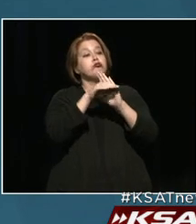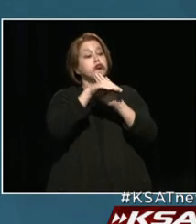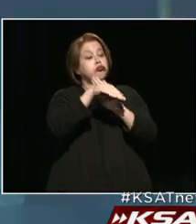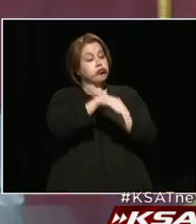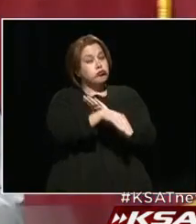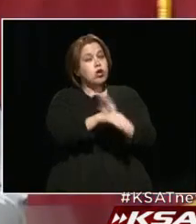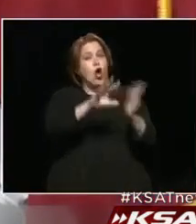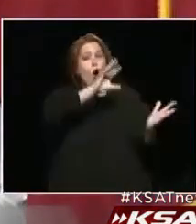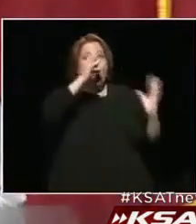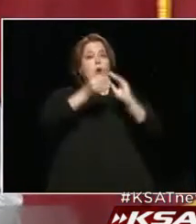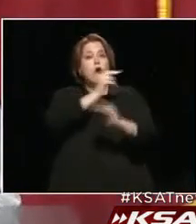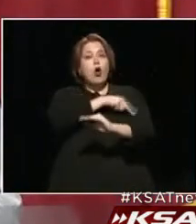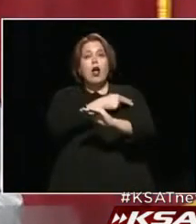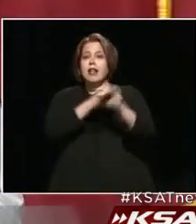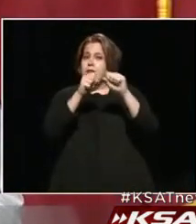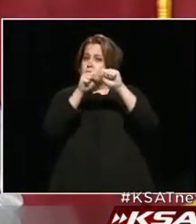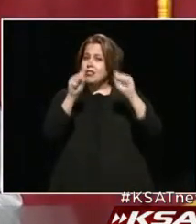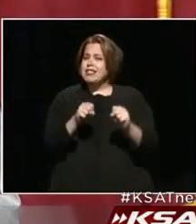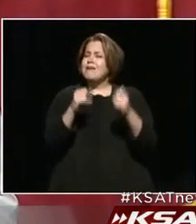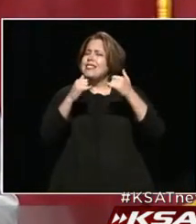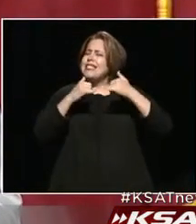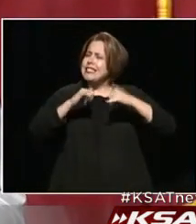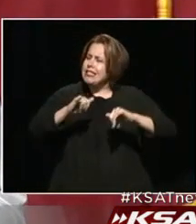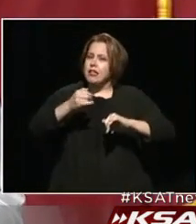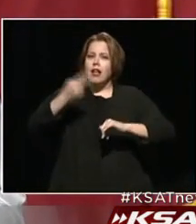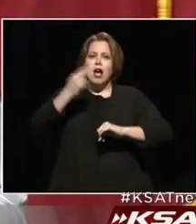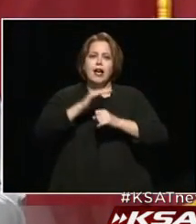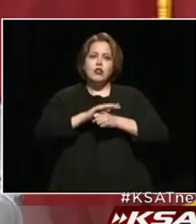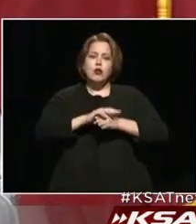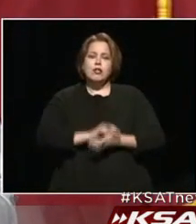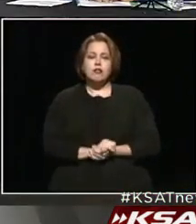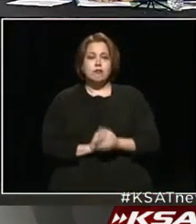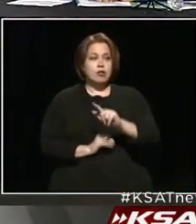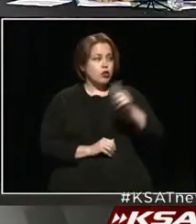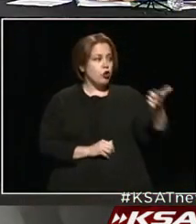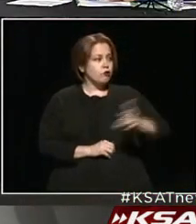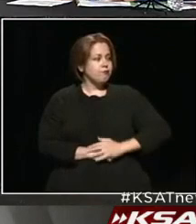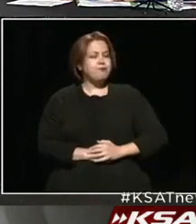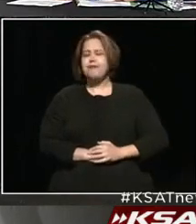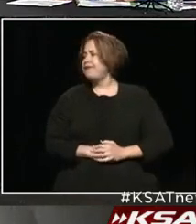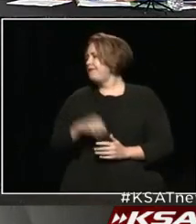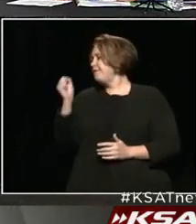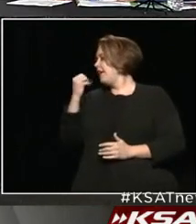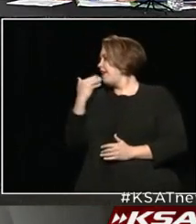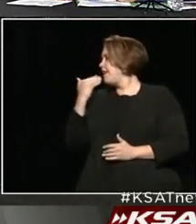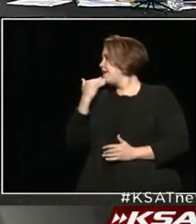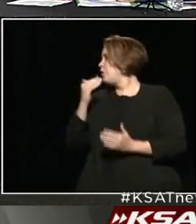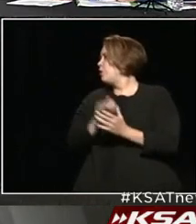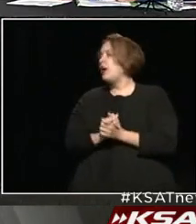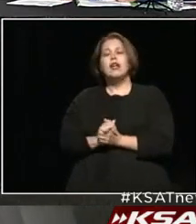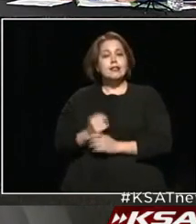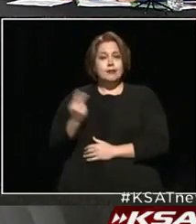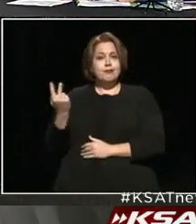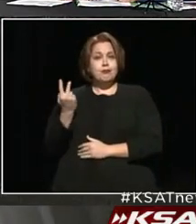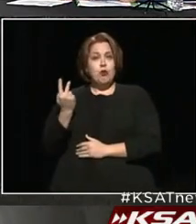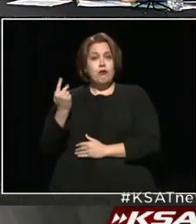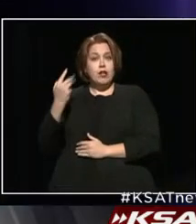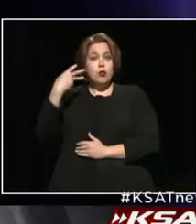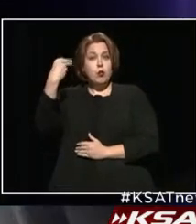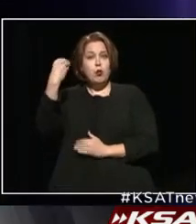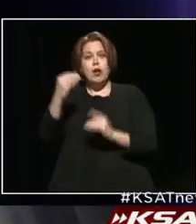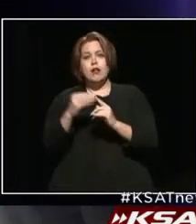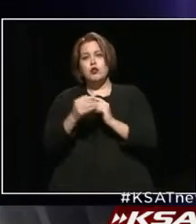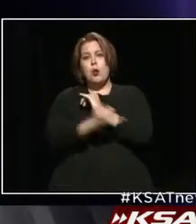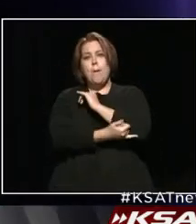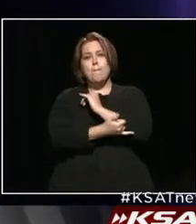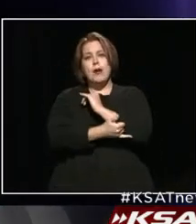our overall hospital system remains under high stress. Judge Wolf. Yeah, thanks. Mayor and I were out at Bexar